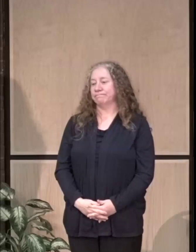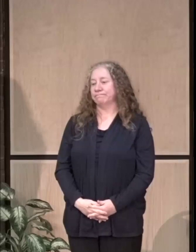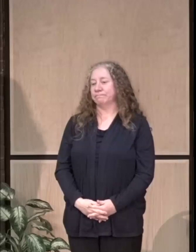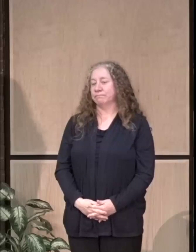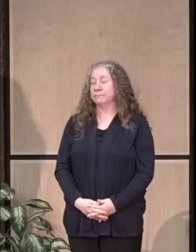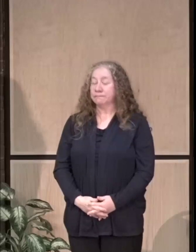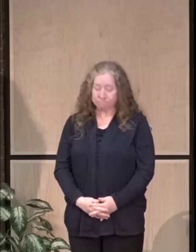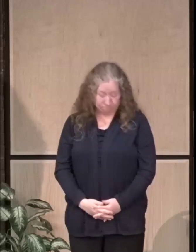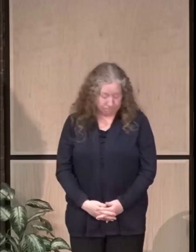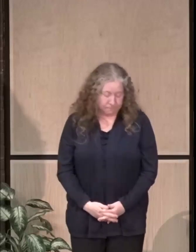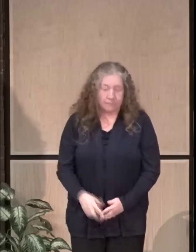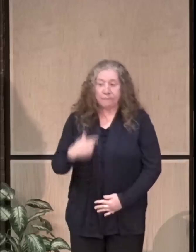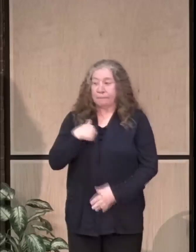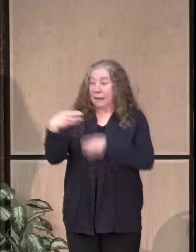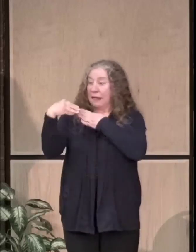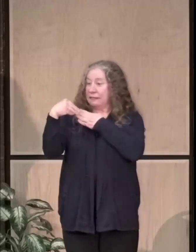I mean, as a leader